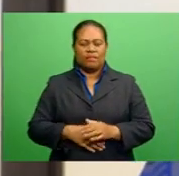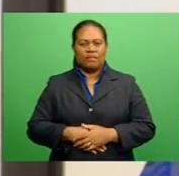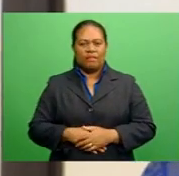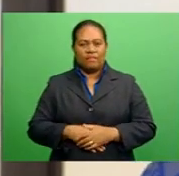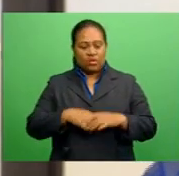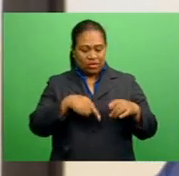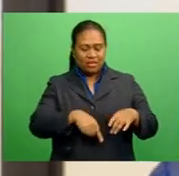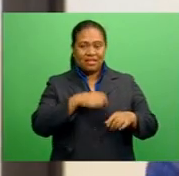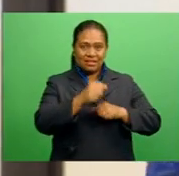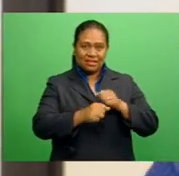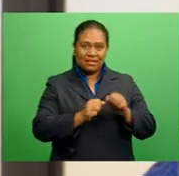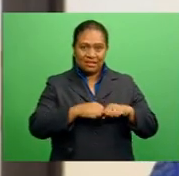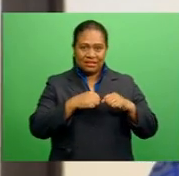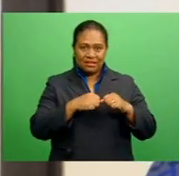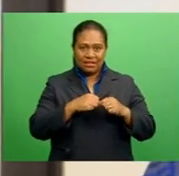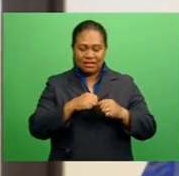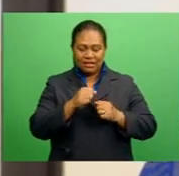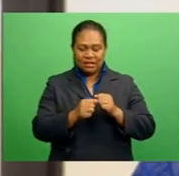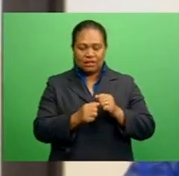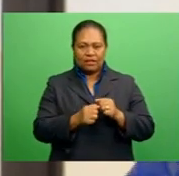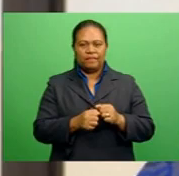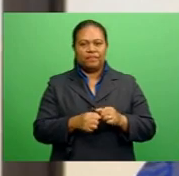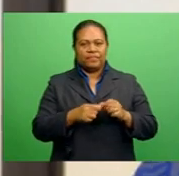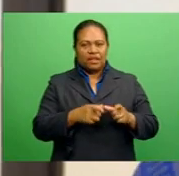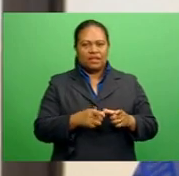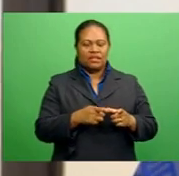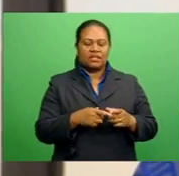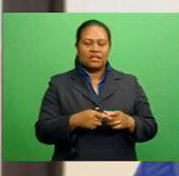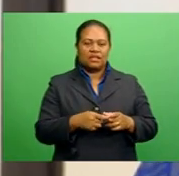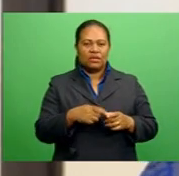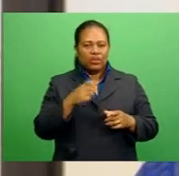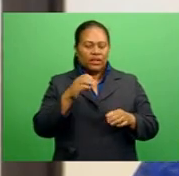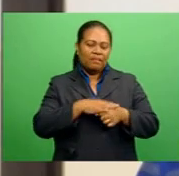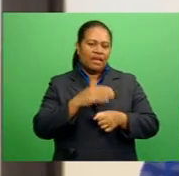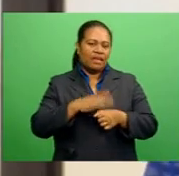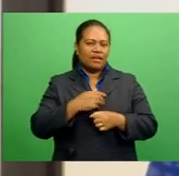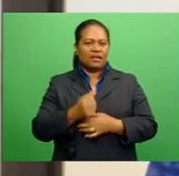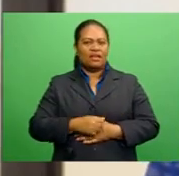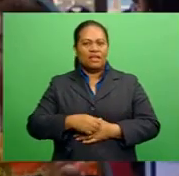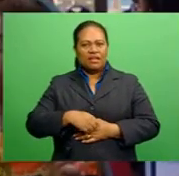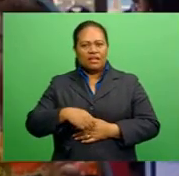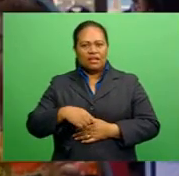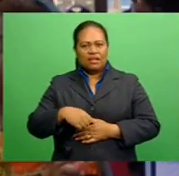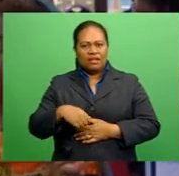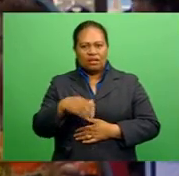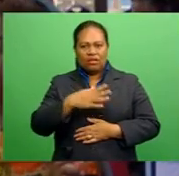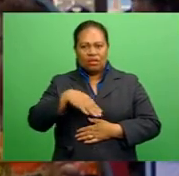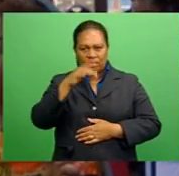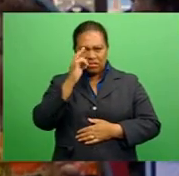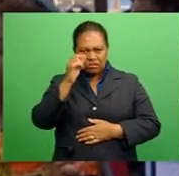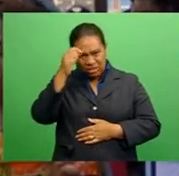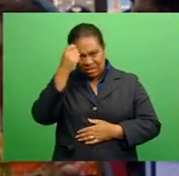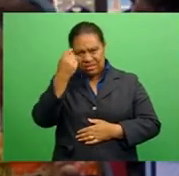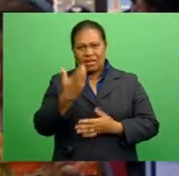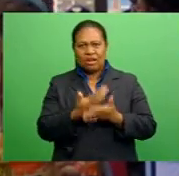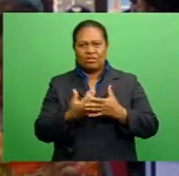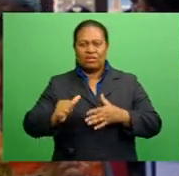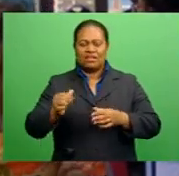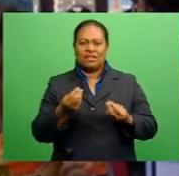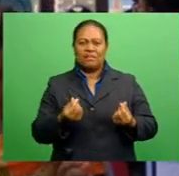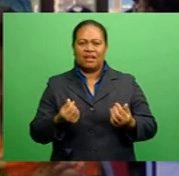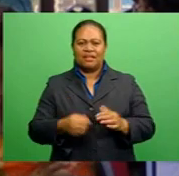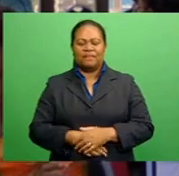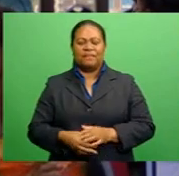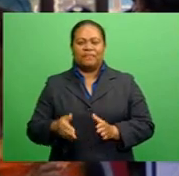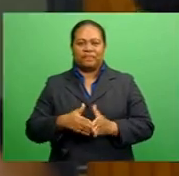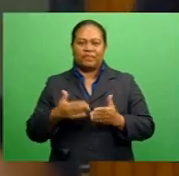session is to change the mindset and make people better manage their funds. Over 22,000 people in Fiji have